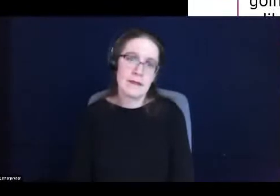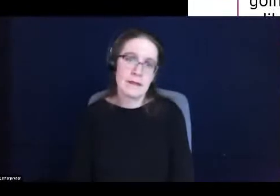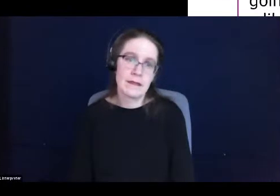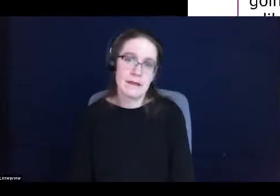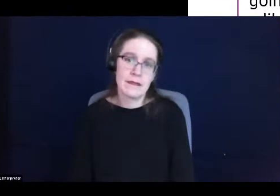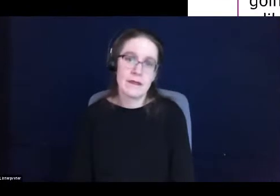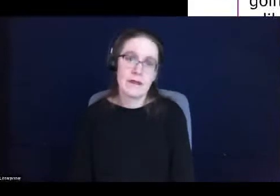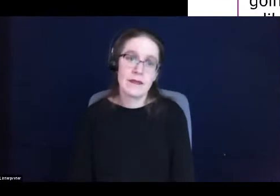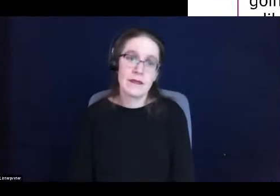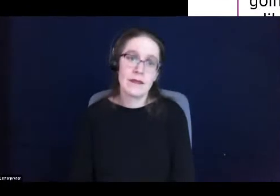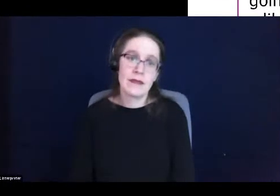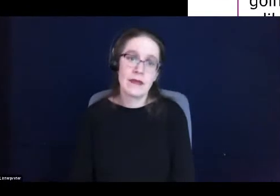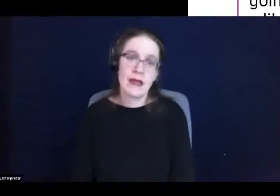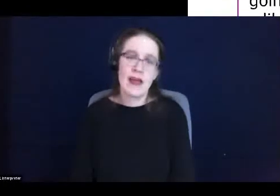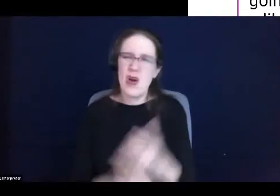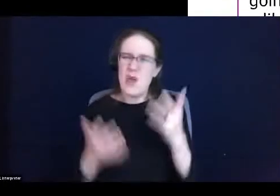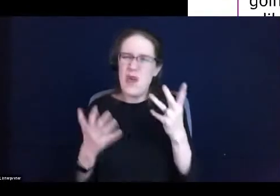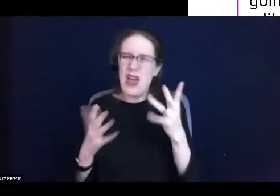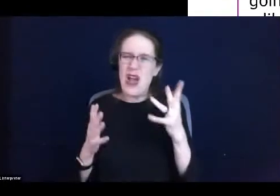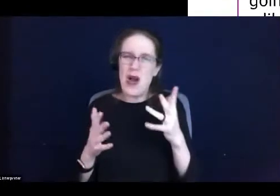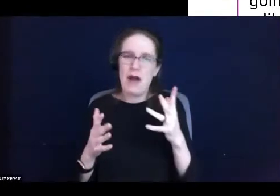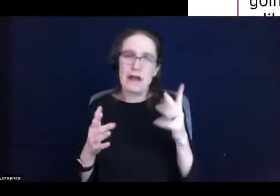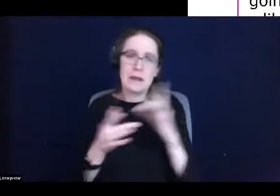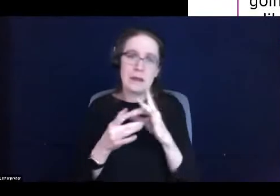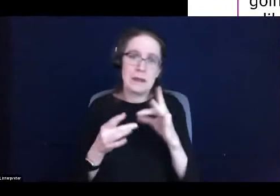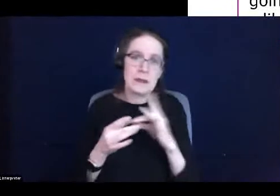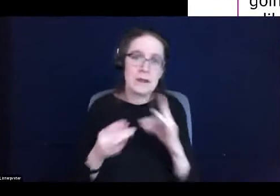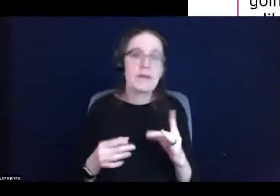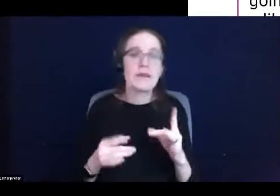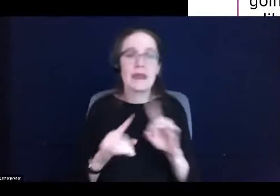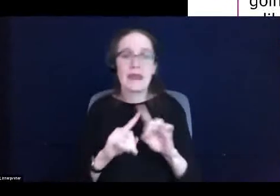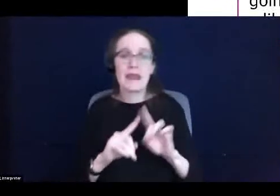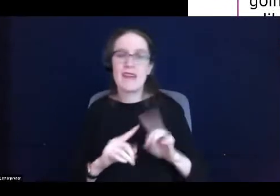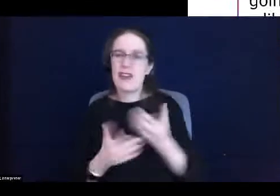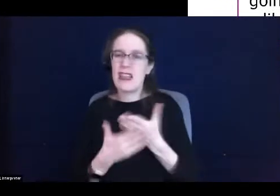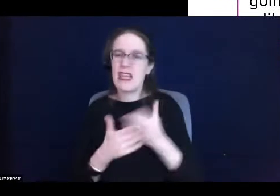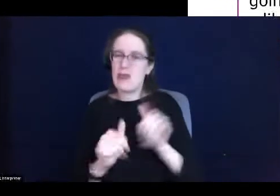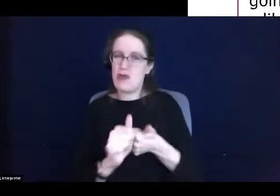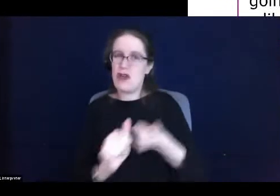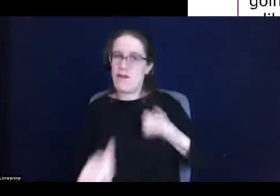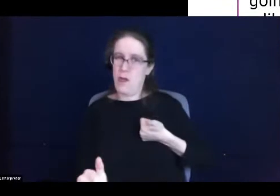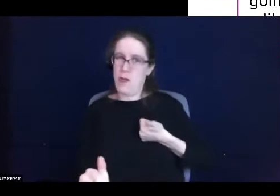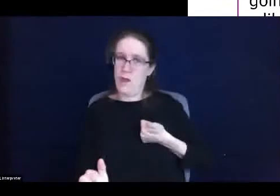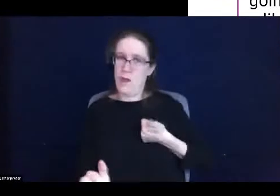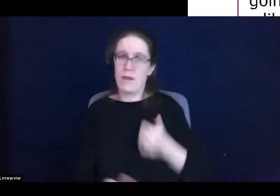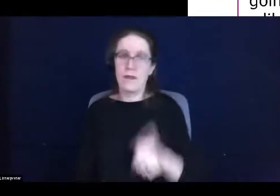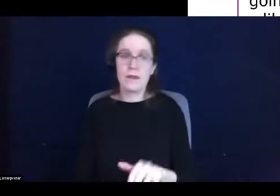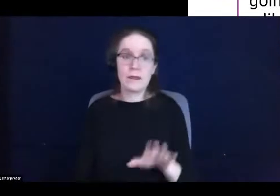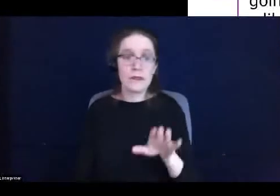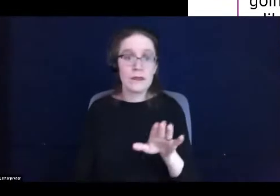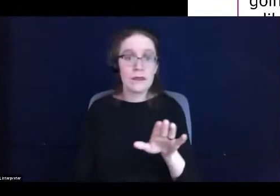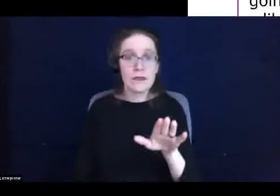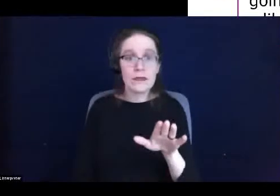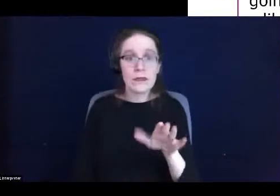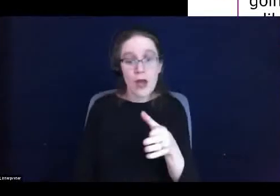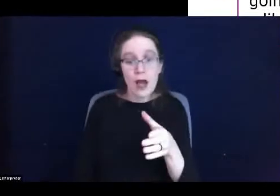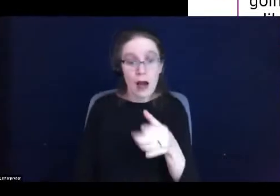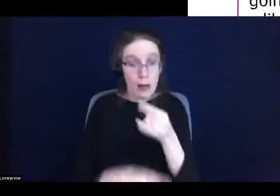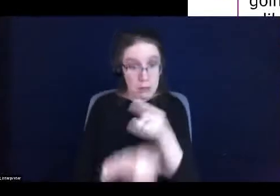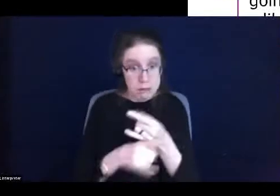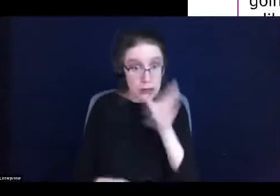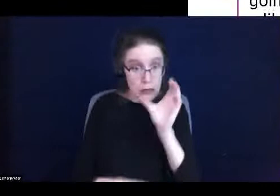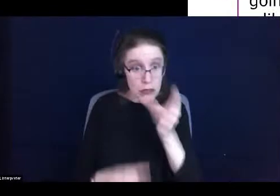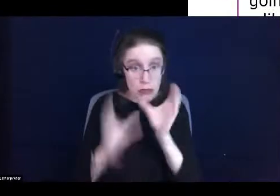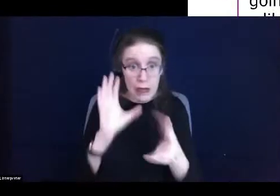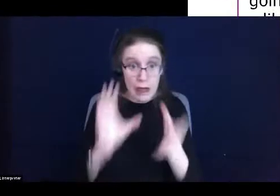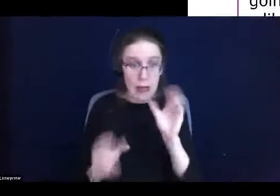So we reviewed all these different things to say, here are some things to avoid. Drinking more isn't the answer. Are